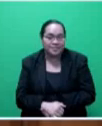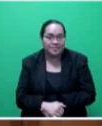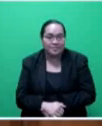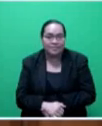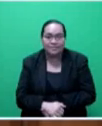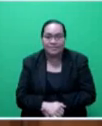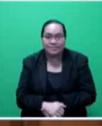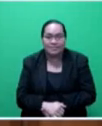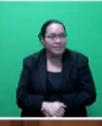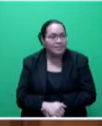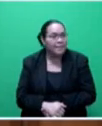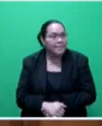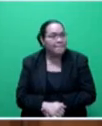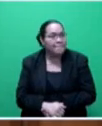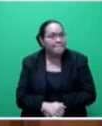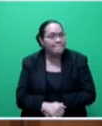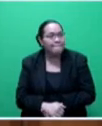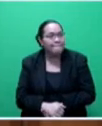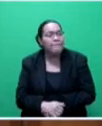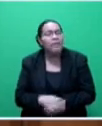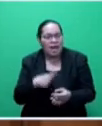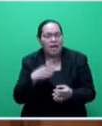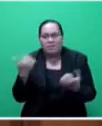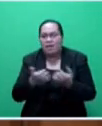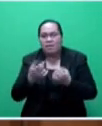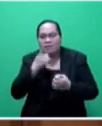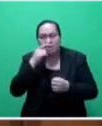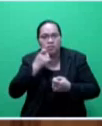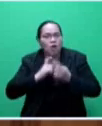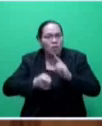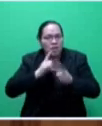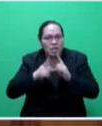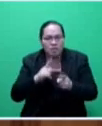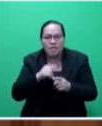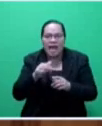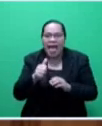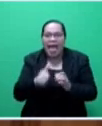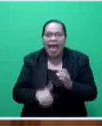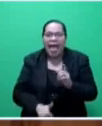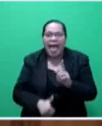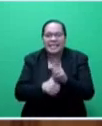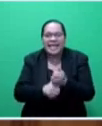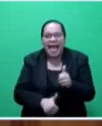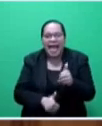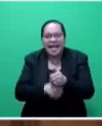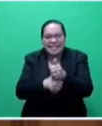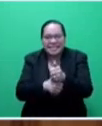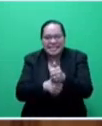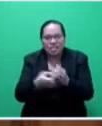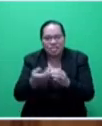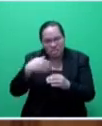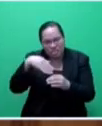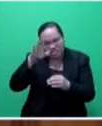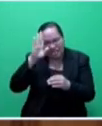and I want to raise this. There's been a significant comment about the way in which the acting Chief Justice, for example, has reversed decisions by magistrates and